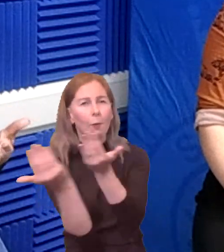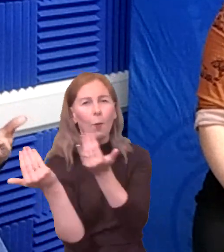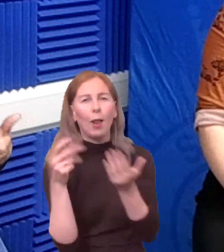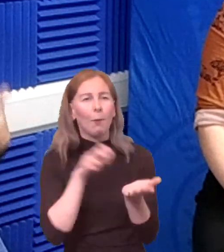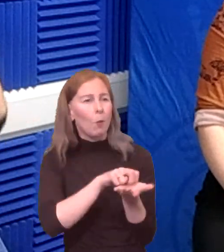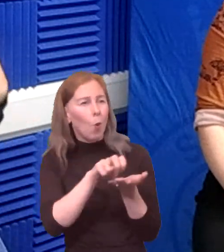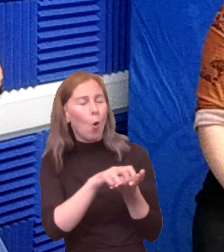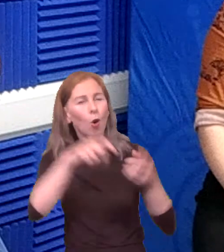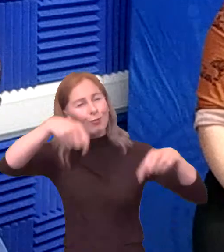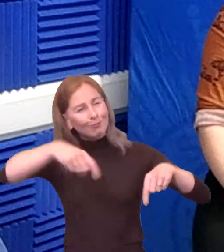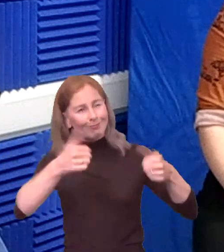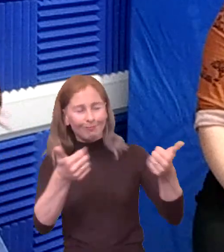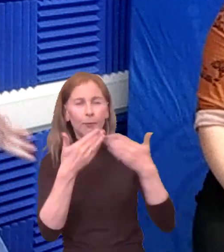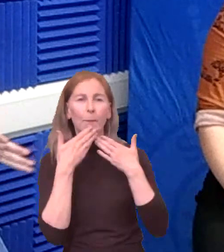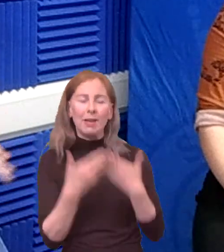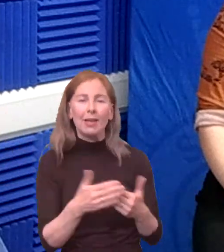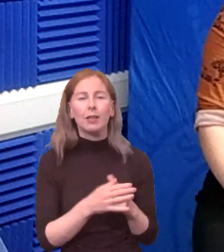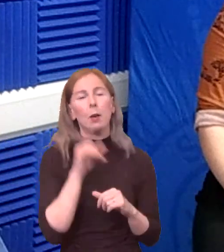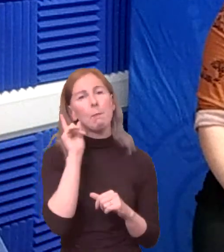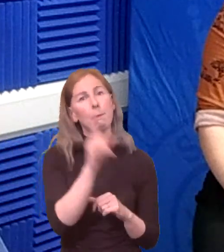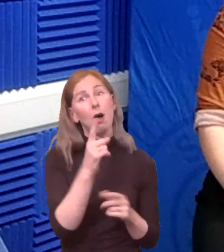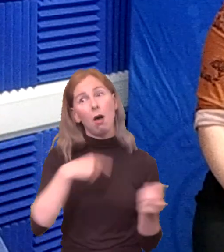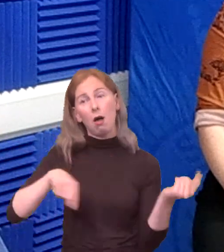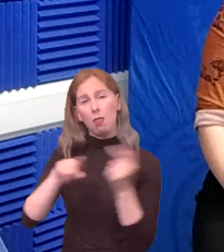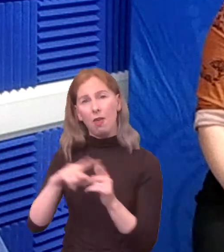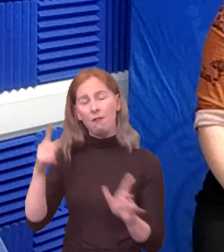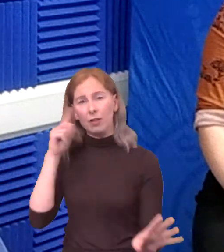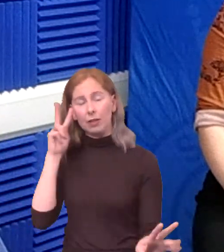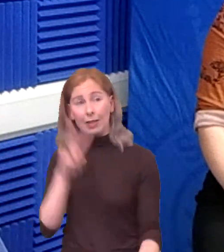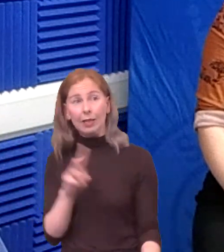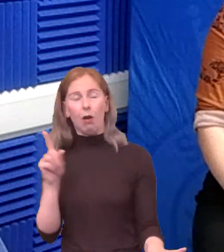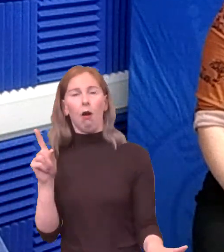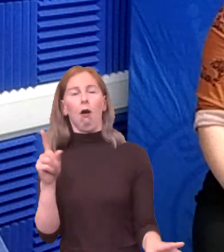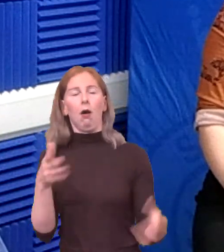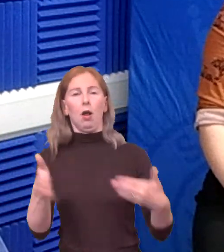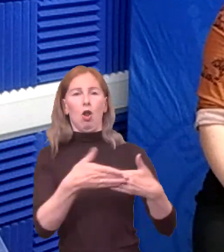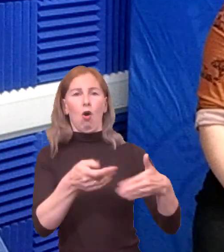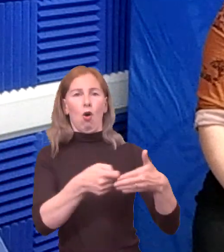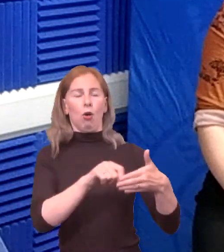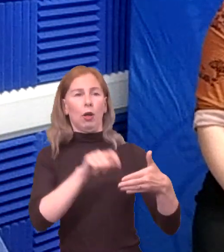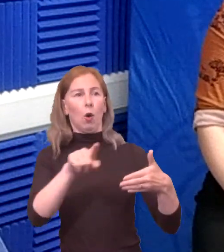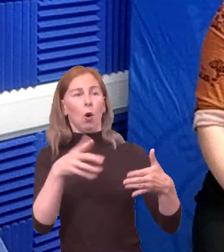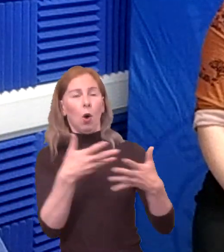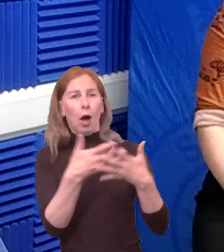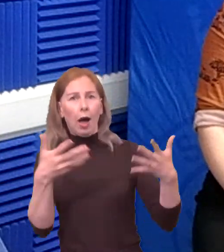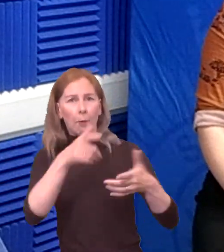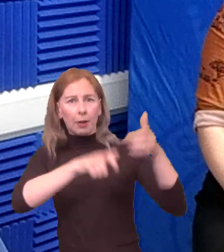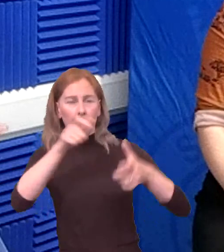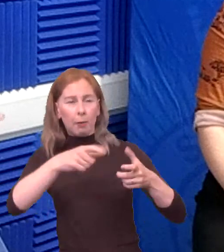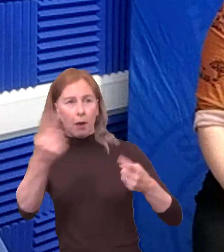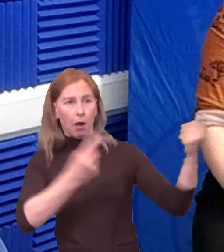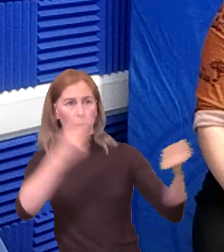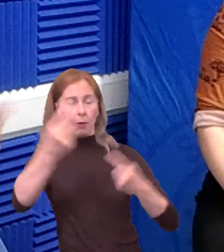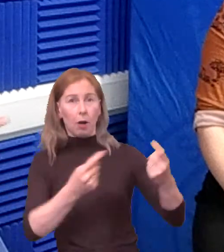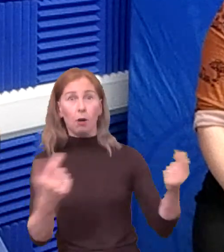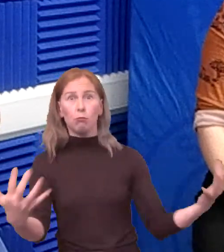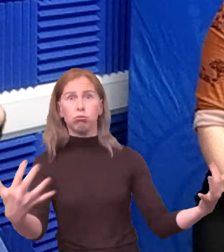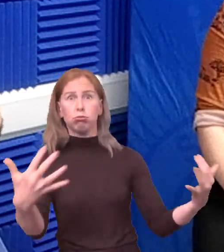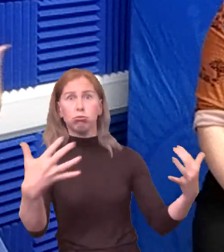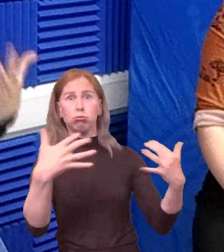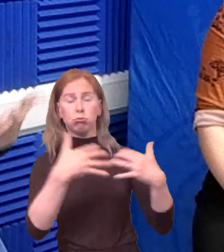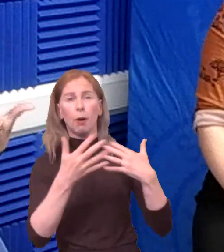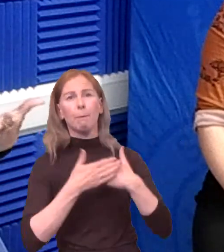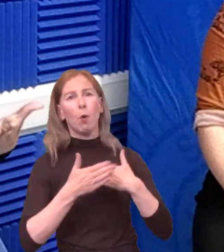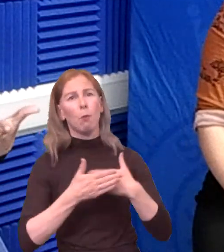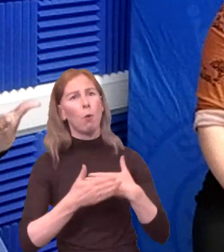the landscape, but they have all noticed a drastic increase in the number of people accessing the countryside during COVID,